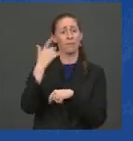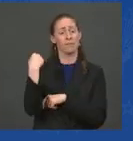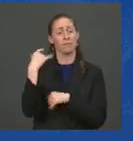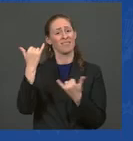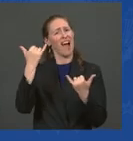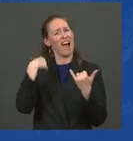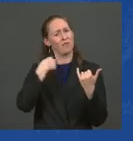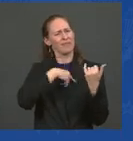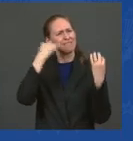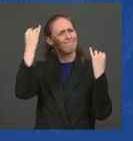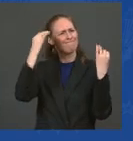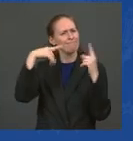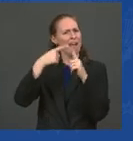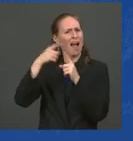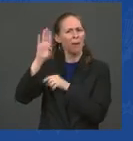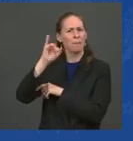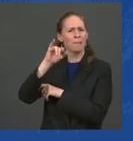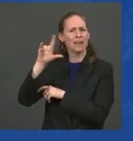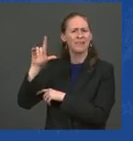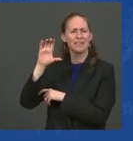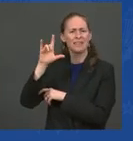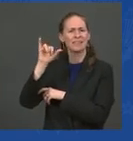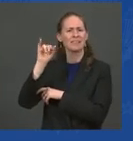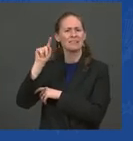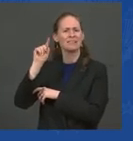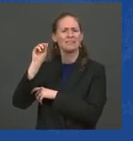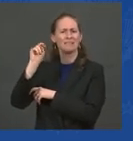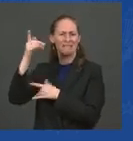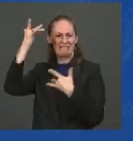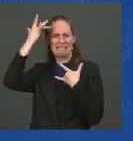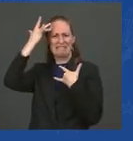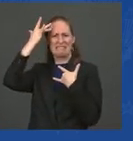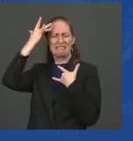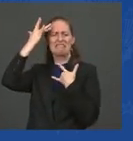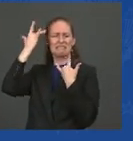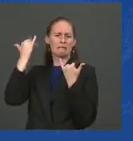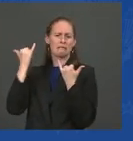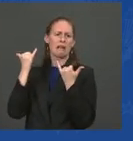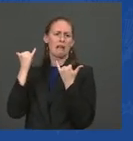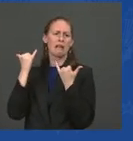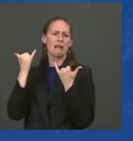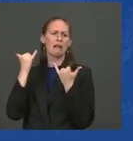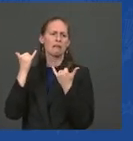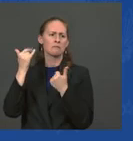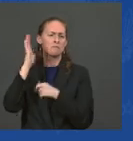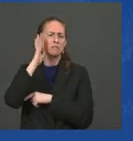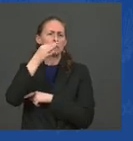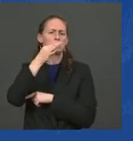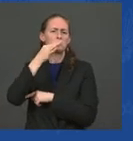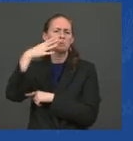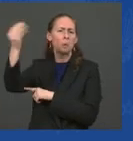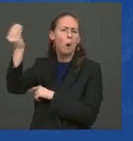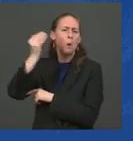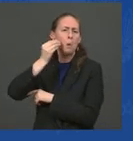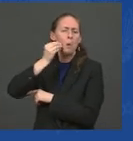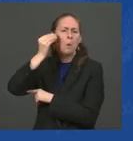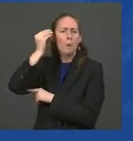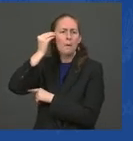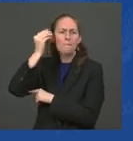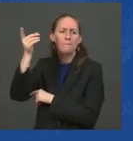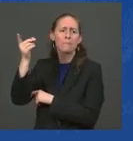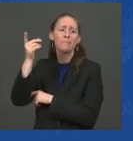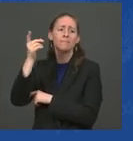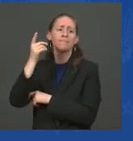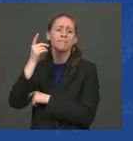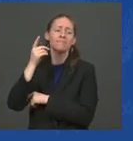recovery. He's always been the comeback kid. He's getting out of the hospital. Everything's going well. But he wanted to send his best.